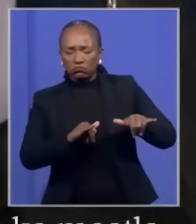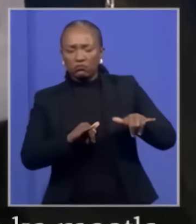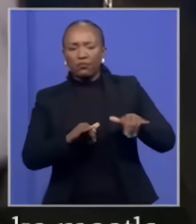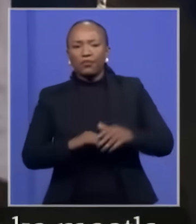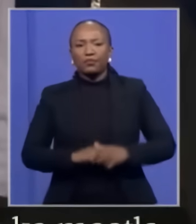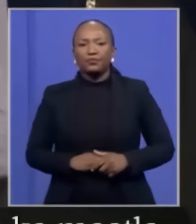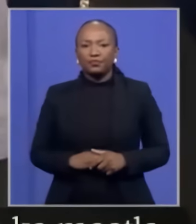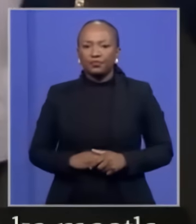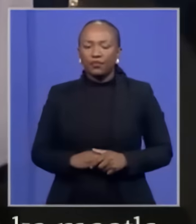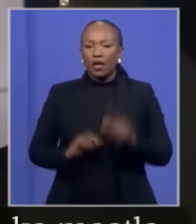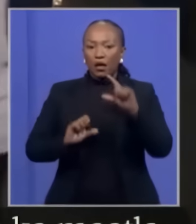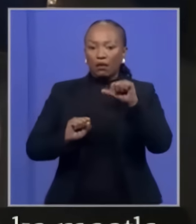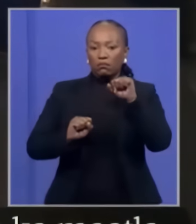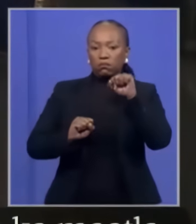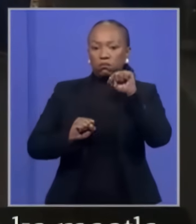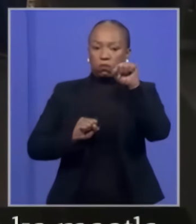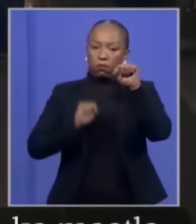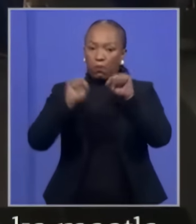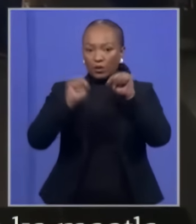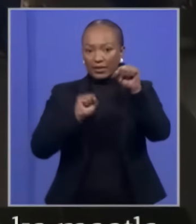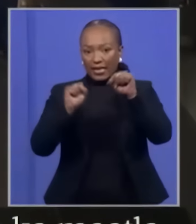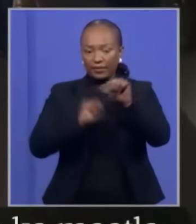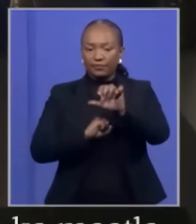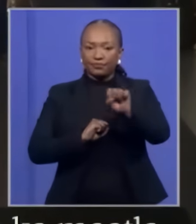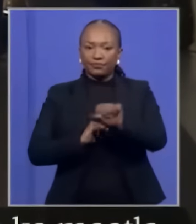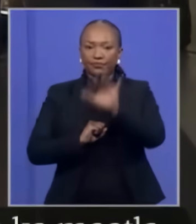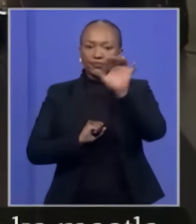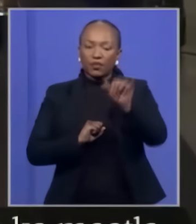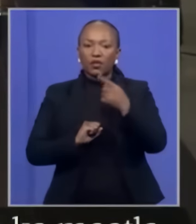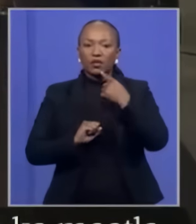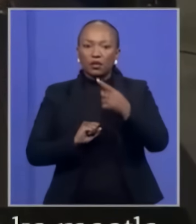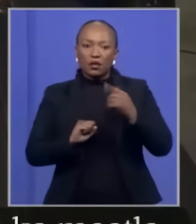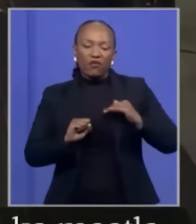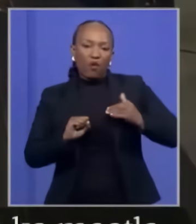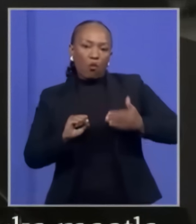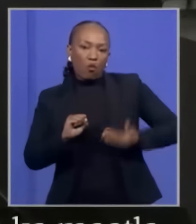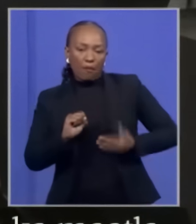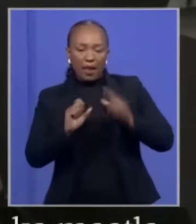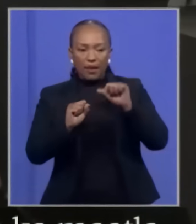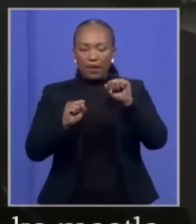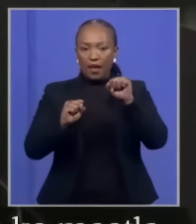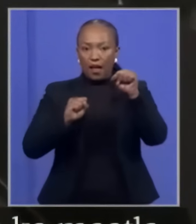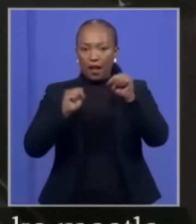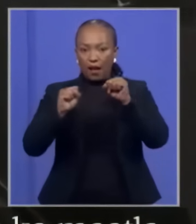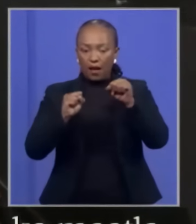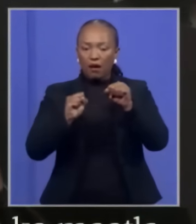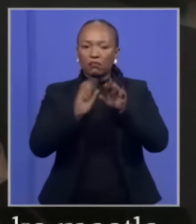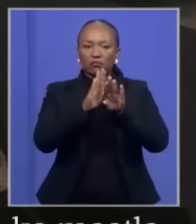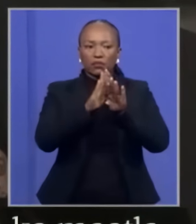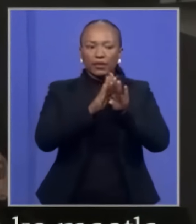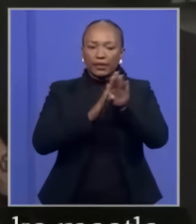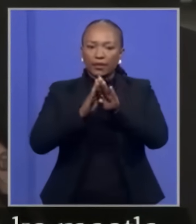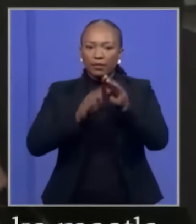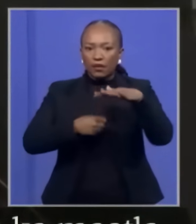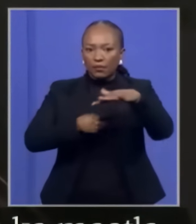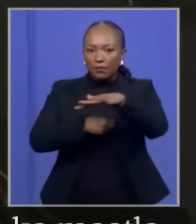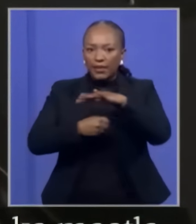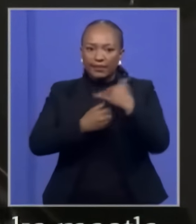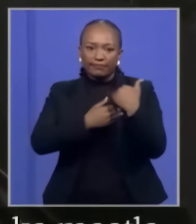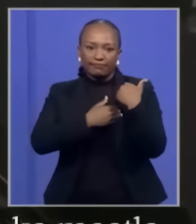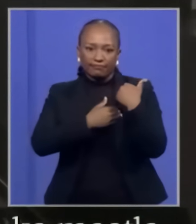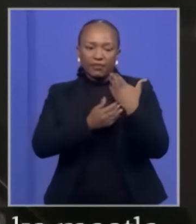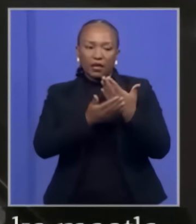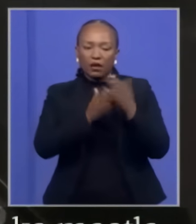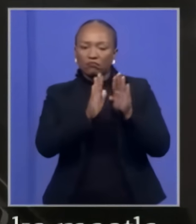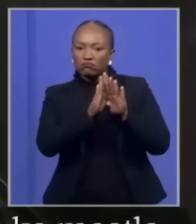Boxing South Africa e bolela gore lesolo la go tlhabolola papadi ya matswele ya basadi ka go tlhoma mafelo ao a bolokegilego go lotša bokgoni bja